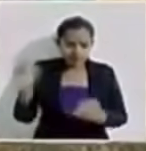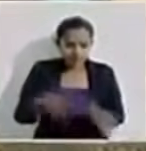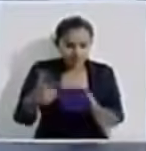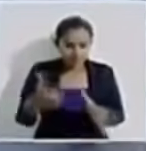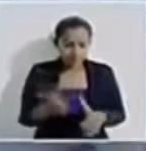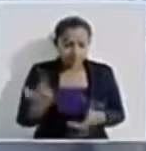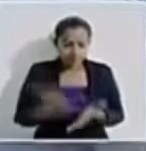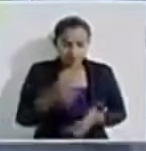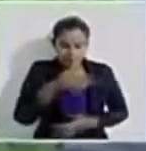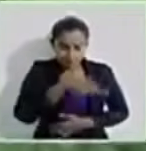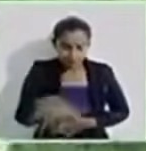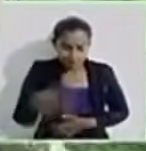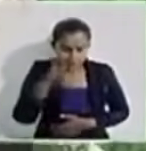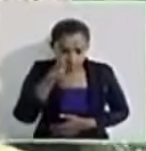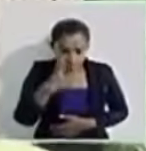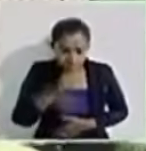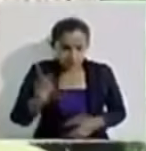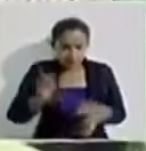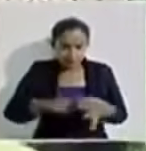matter.